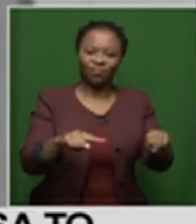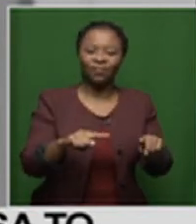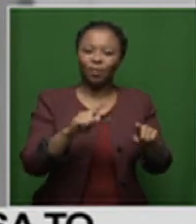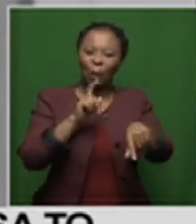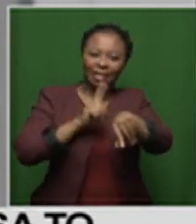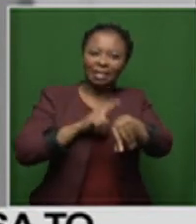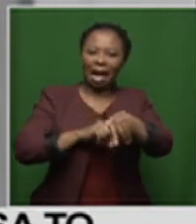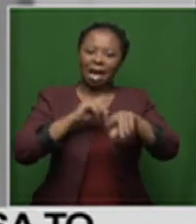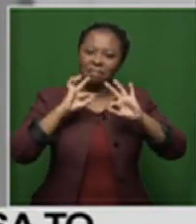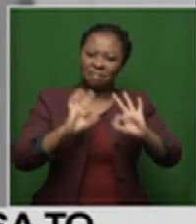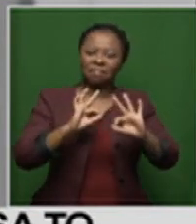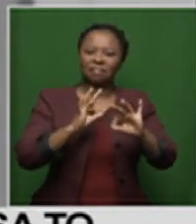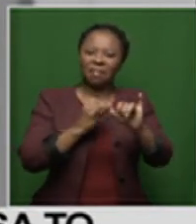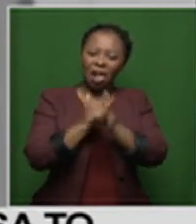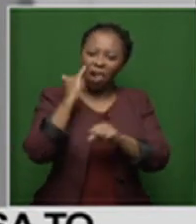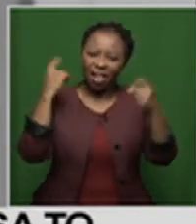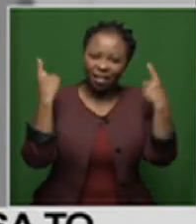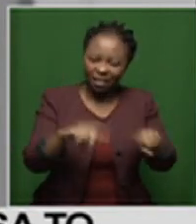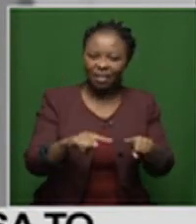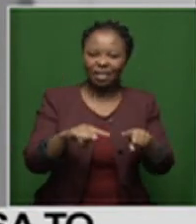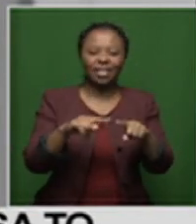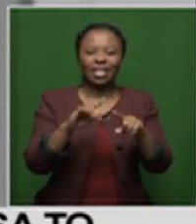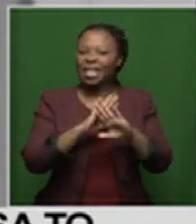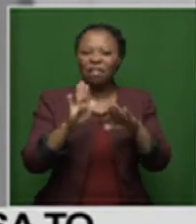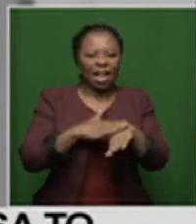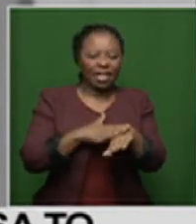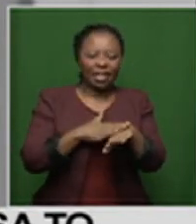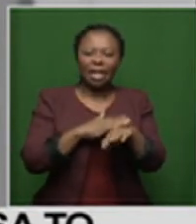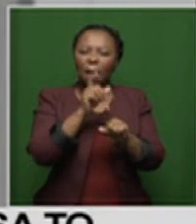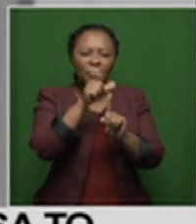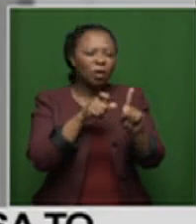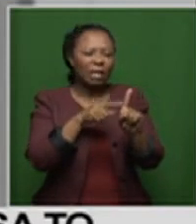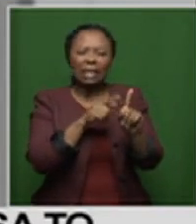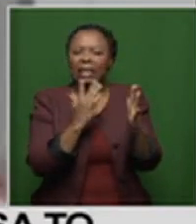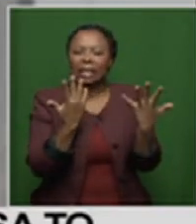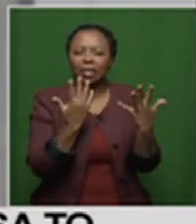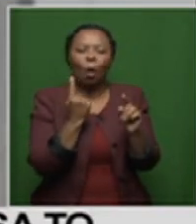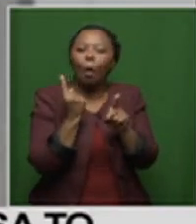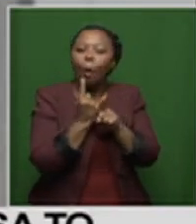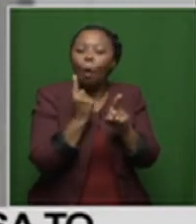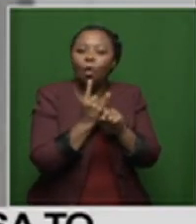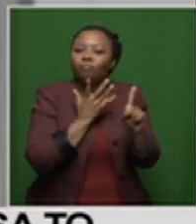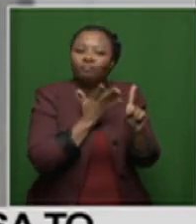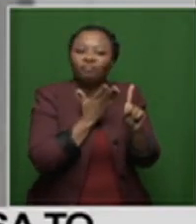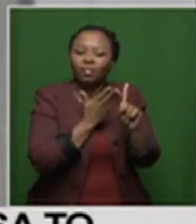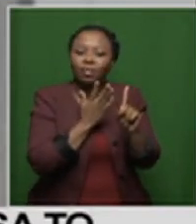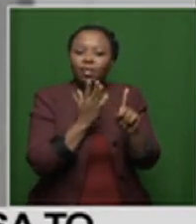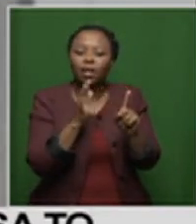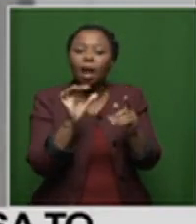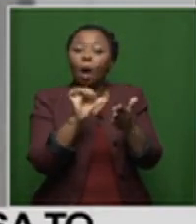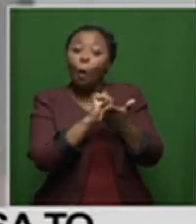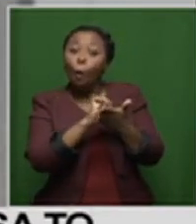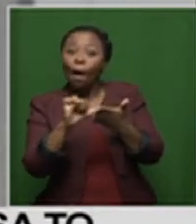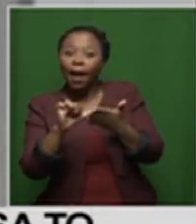always been on time. Mm. And he was one of the people that would always just we could not pass by